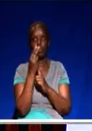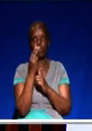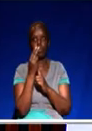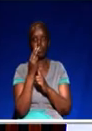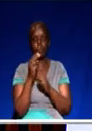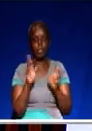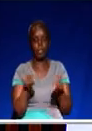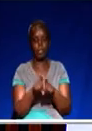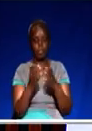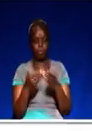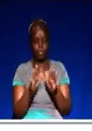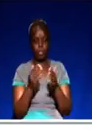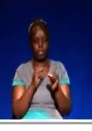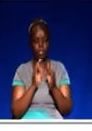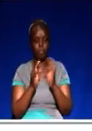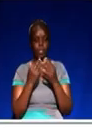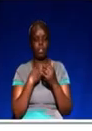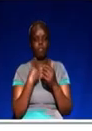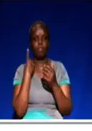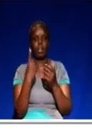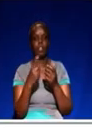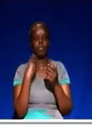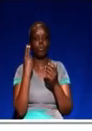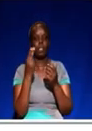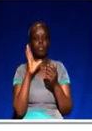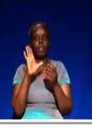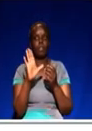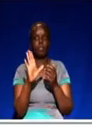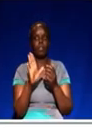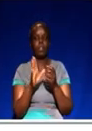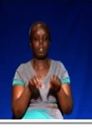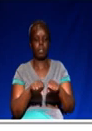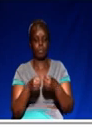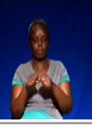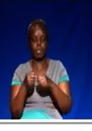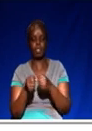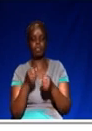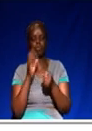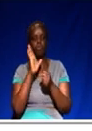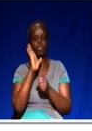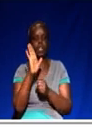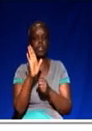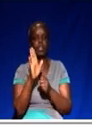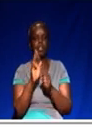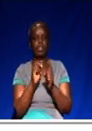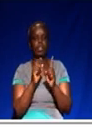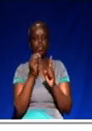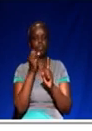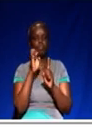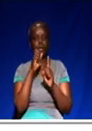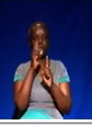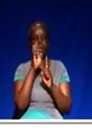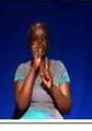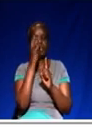In the same way, if I have 125, I can break it to 5 raised to power